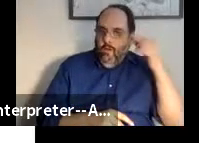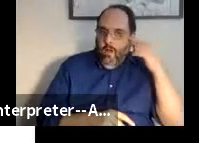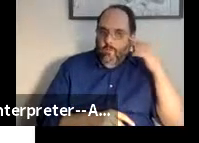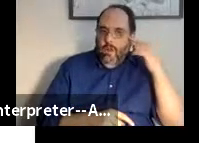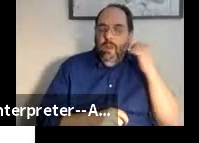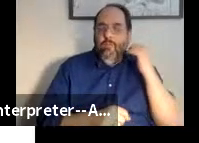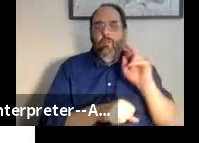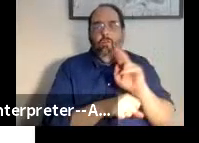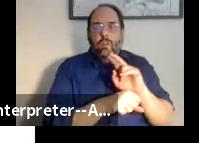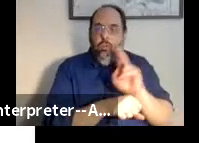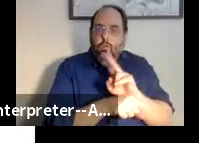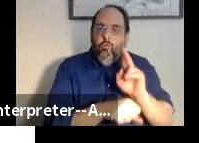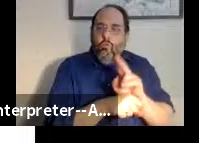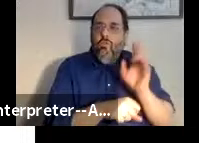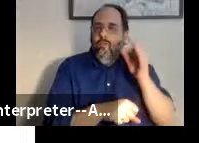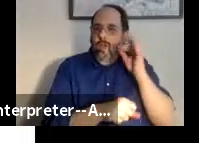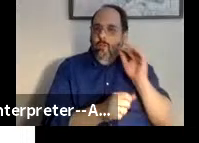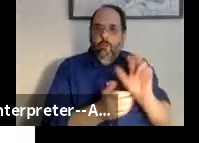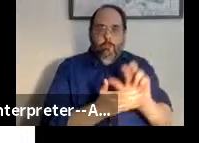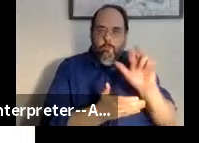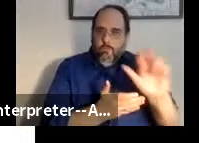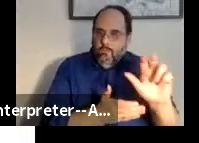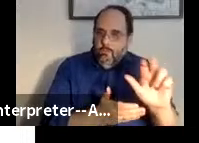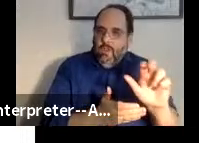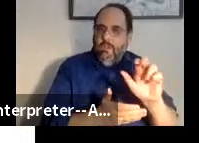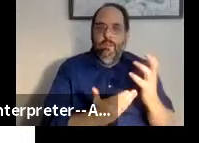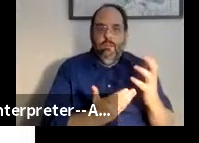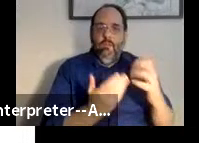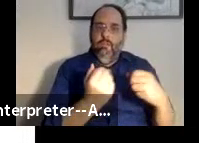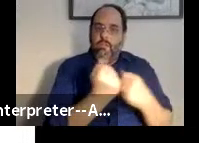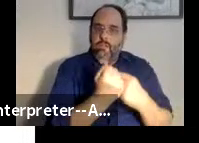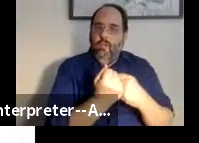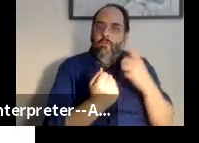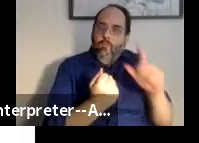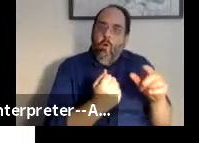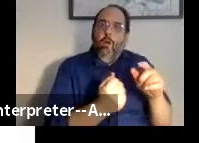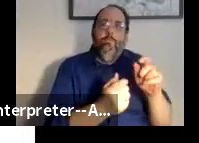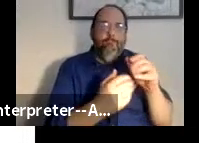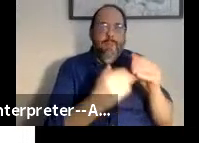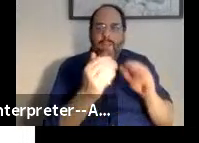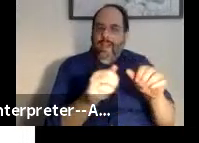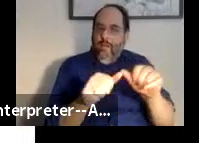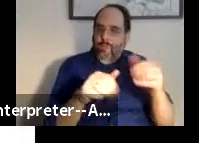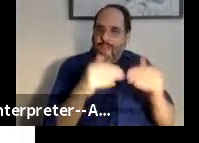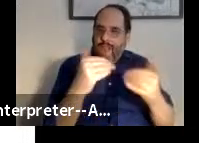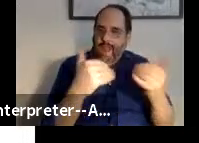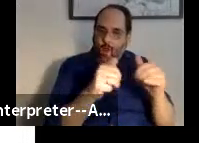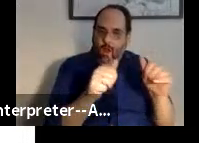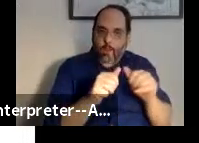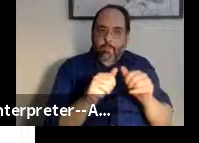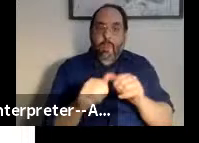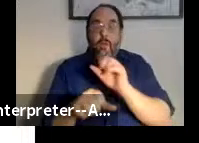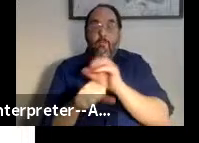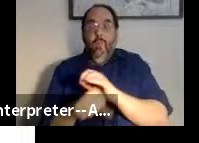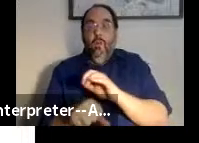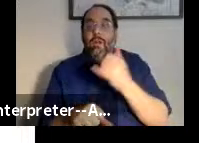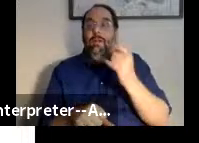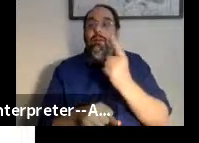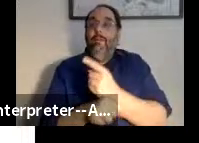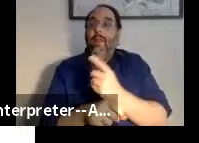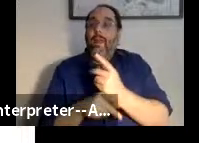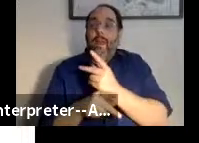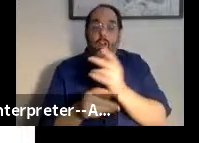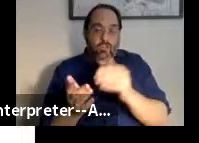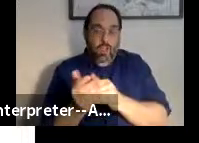financial assistance allocated for that specific construction of a play area. Employee daycare centers, we see them